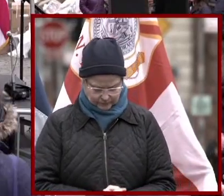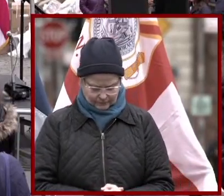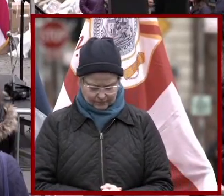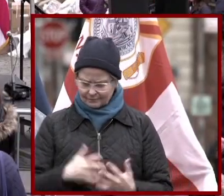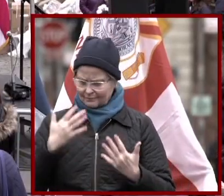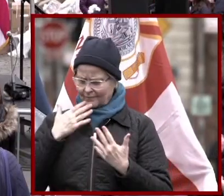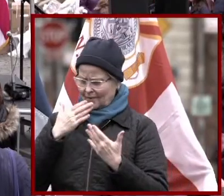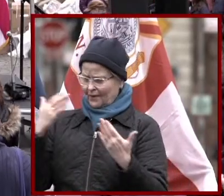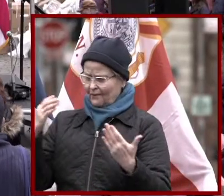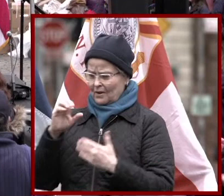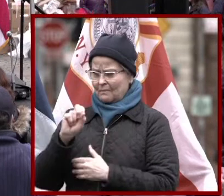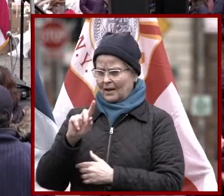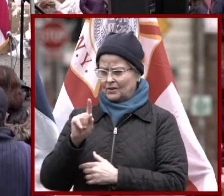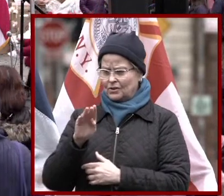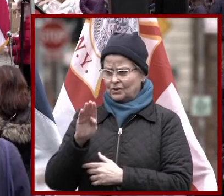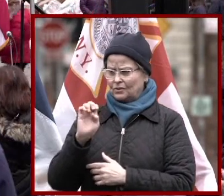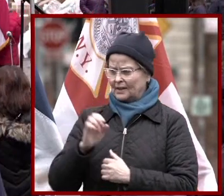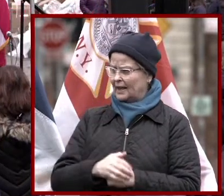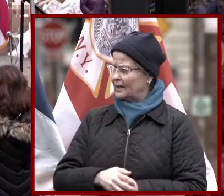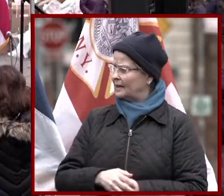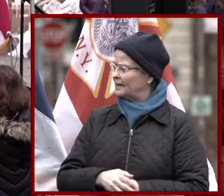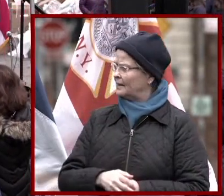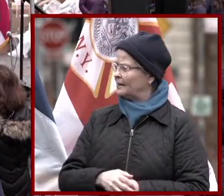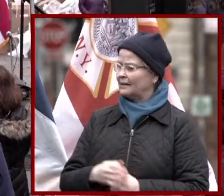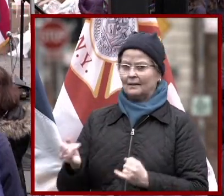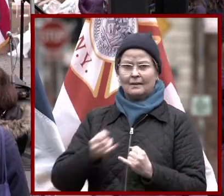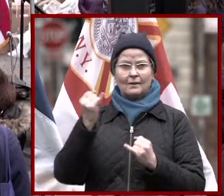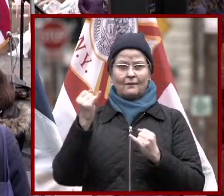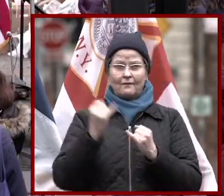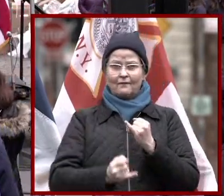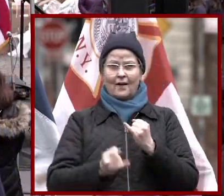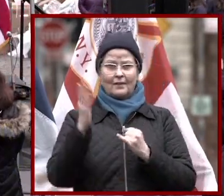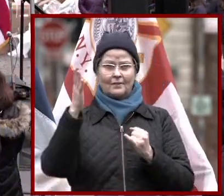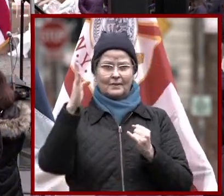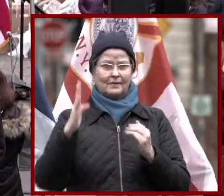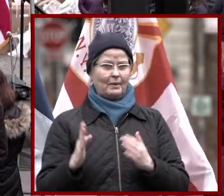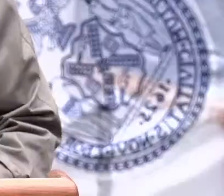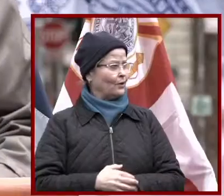Thank you very much, Suzanne. And our final speaker